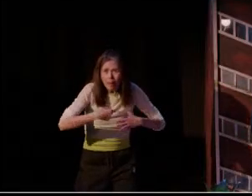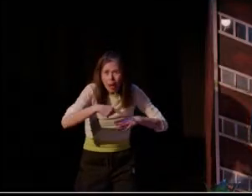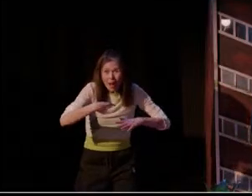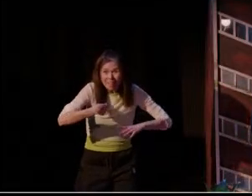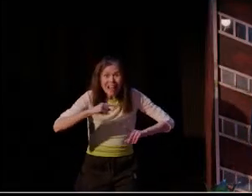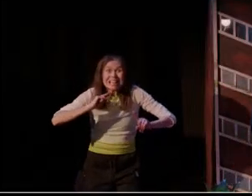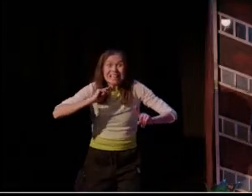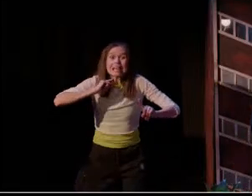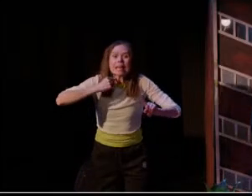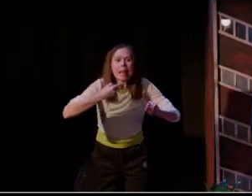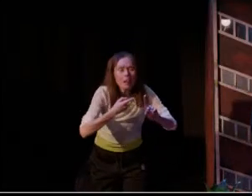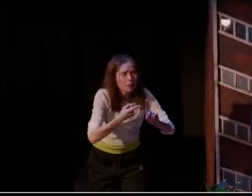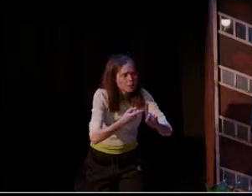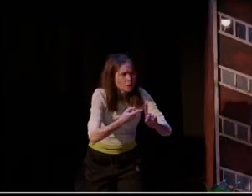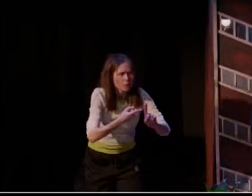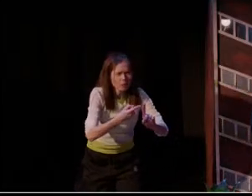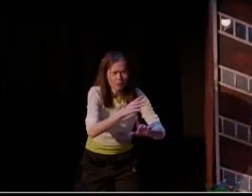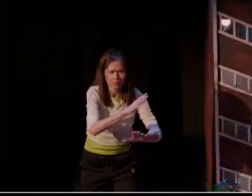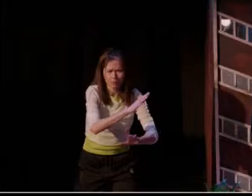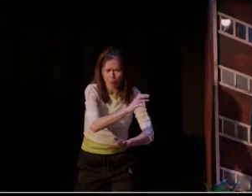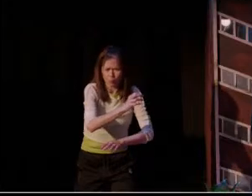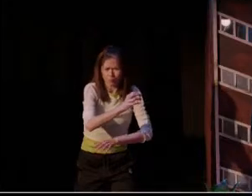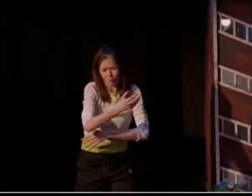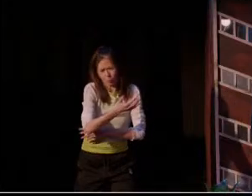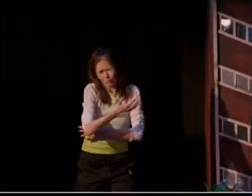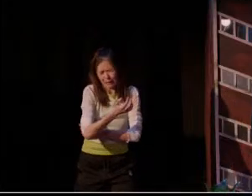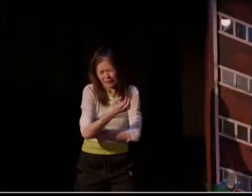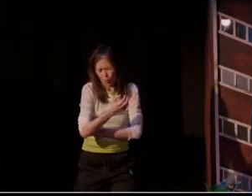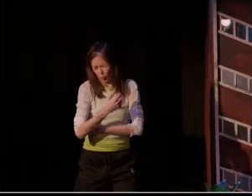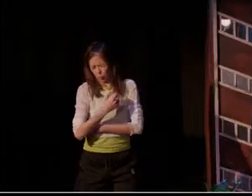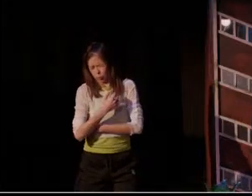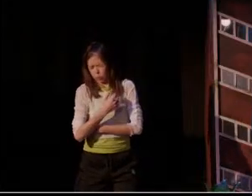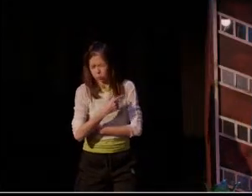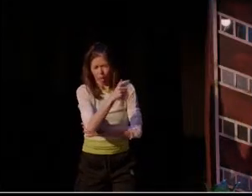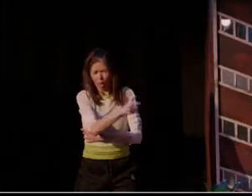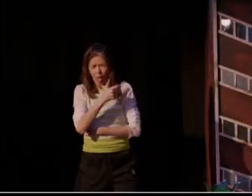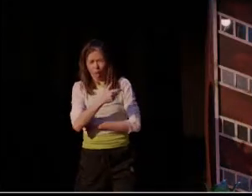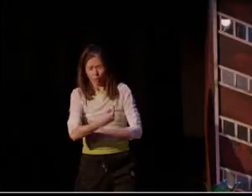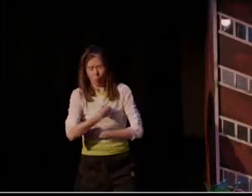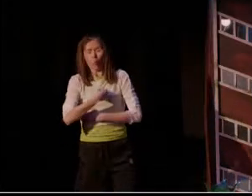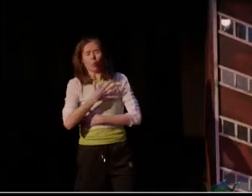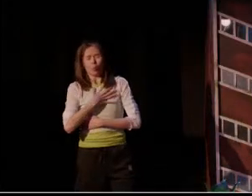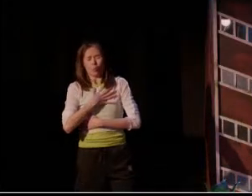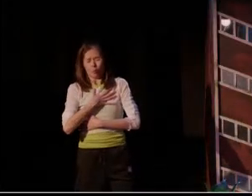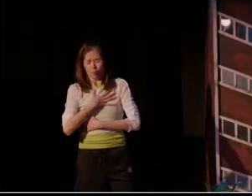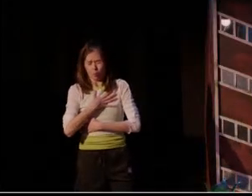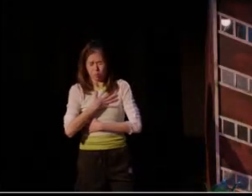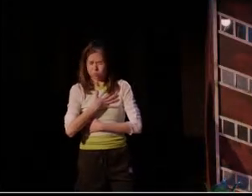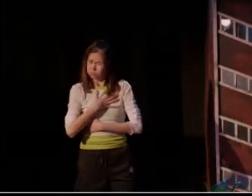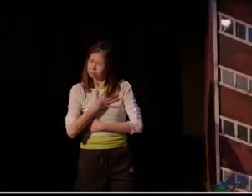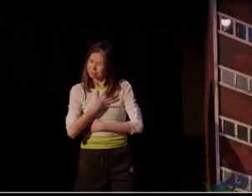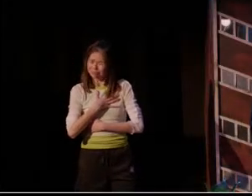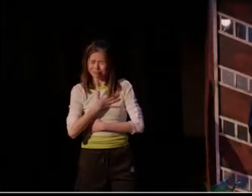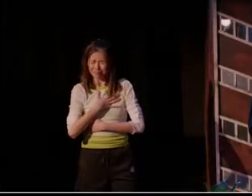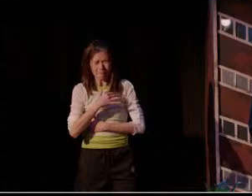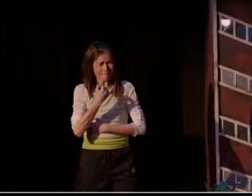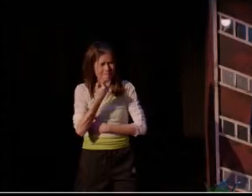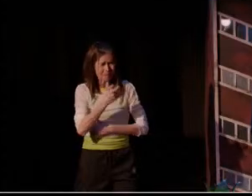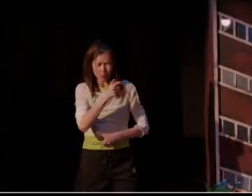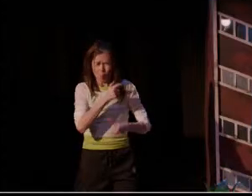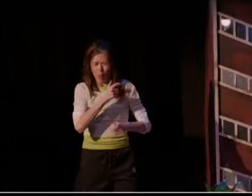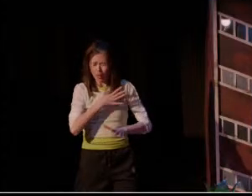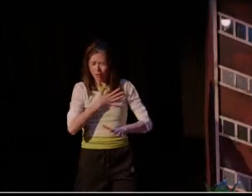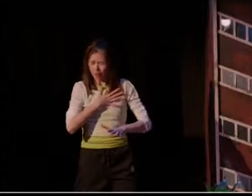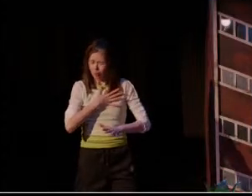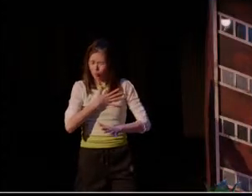I killed? I did so, but you strike me sorely to say it. It's as bitter in your tongue as it is in my